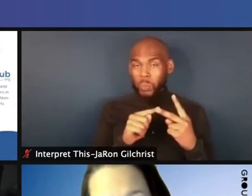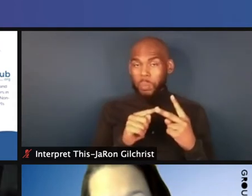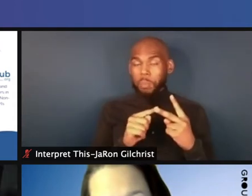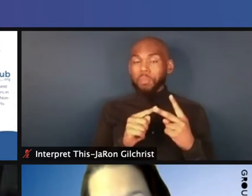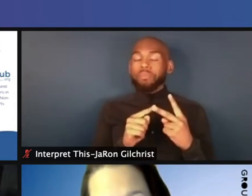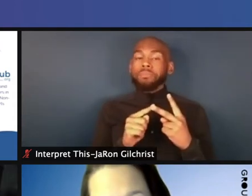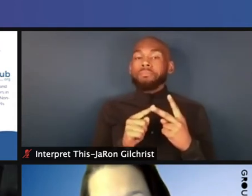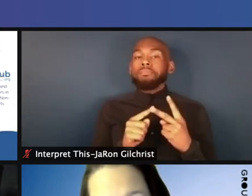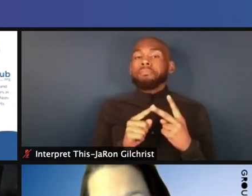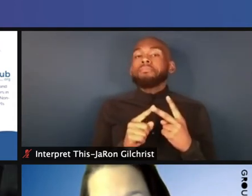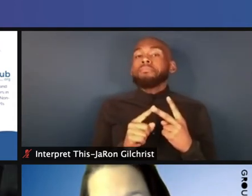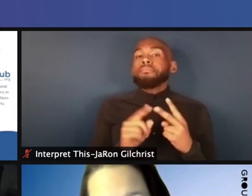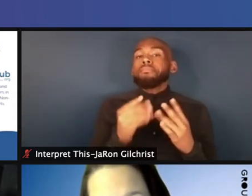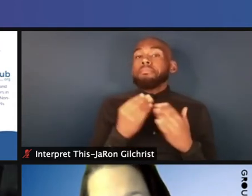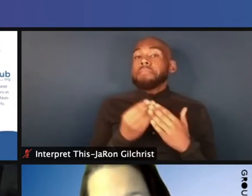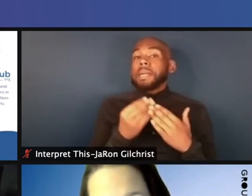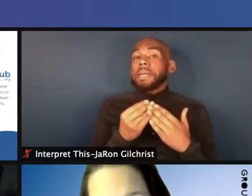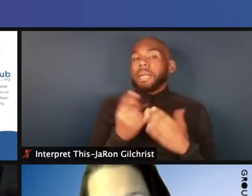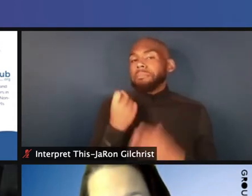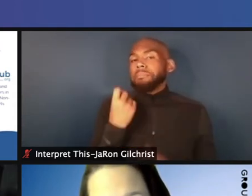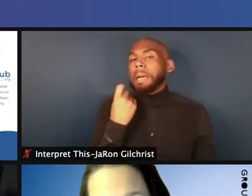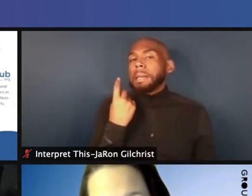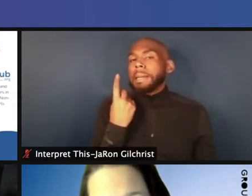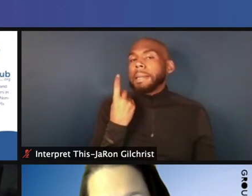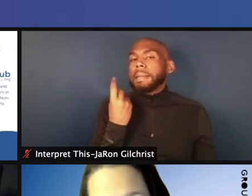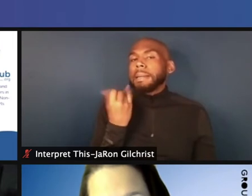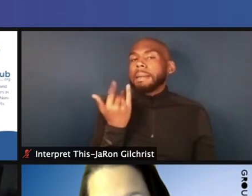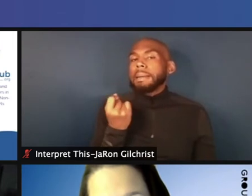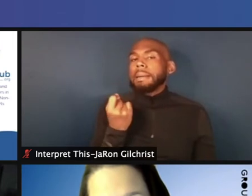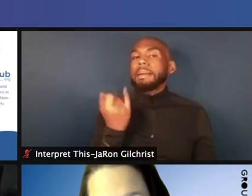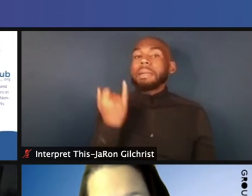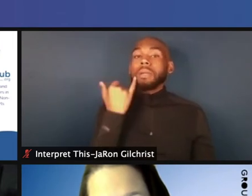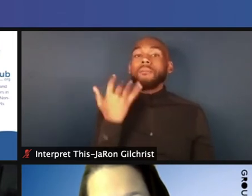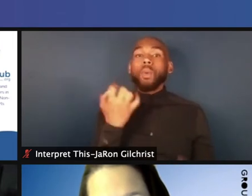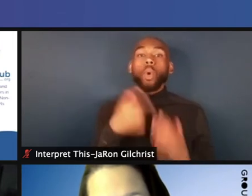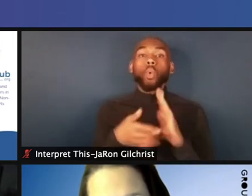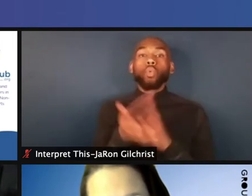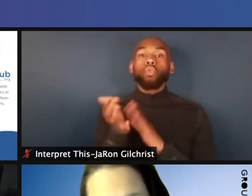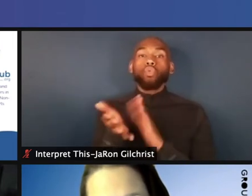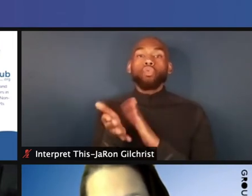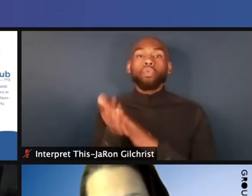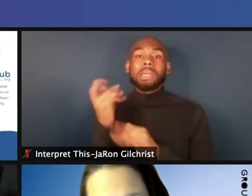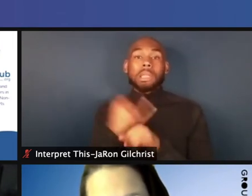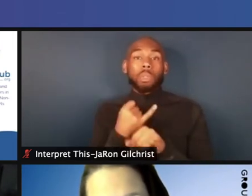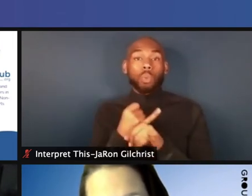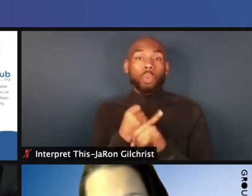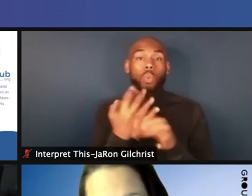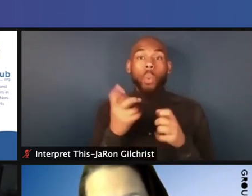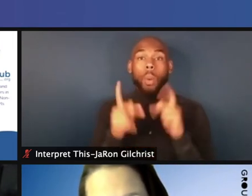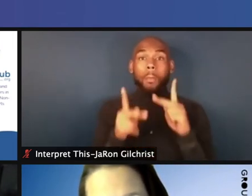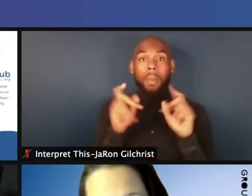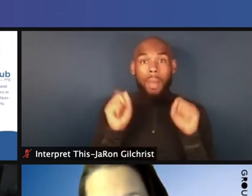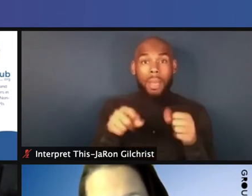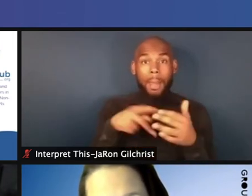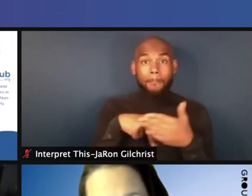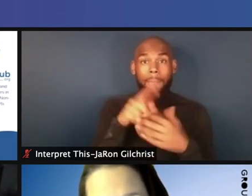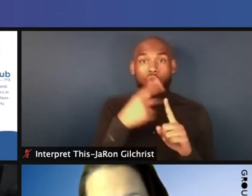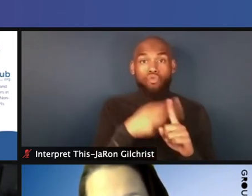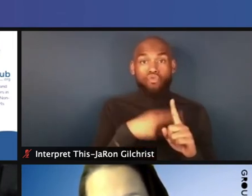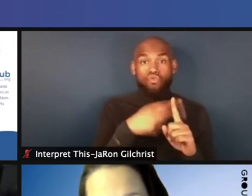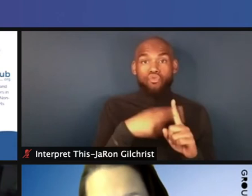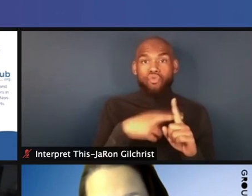Money is like, I get it. If we want to run institutions and we want people to be able to pay their rent, like currently we live in